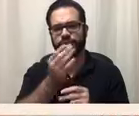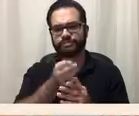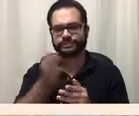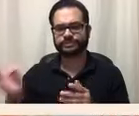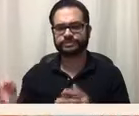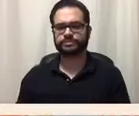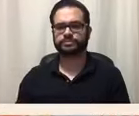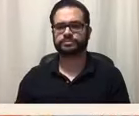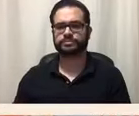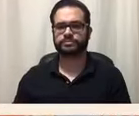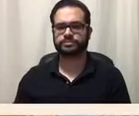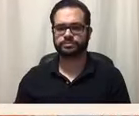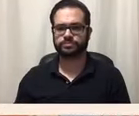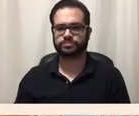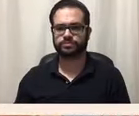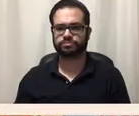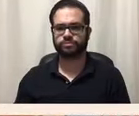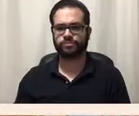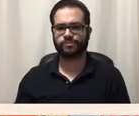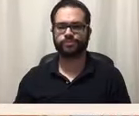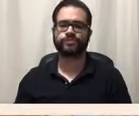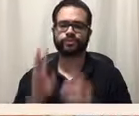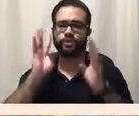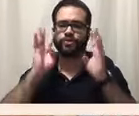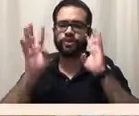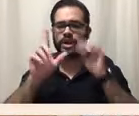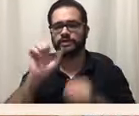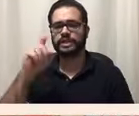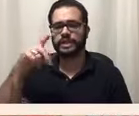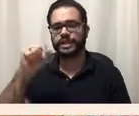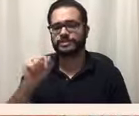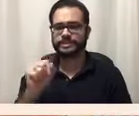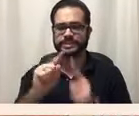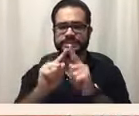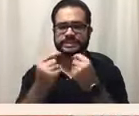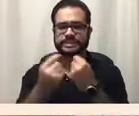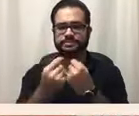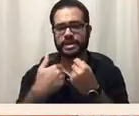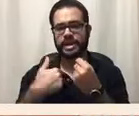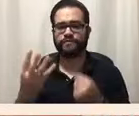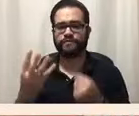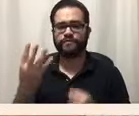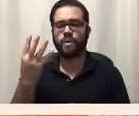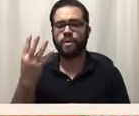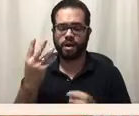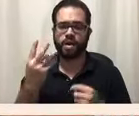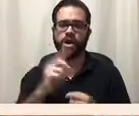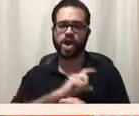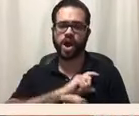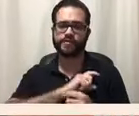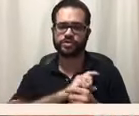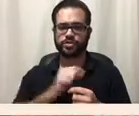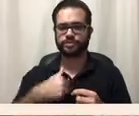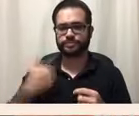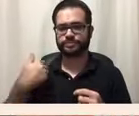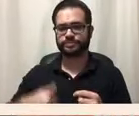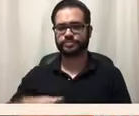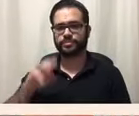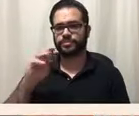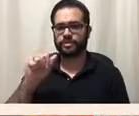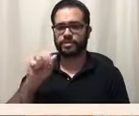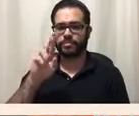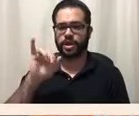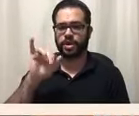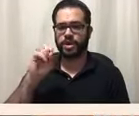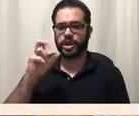The Creative Leaps team is comprised of 4 officers. My name is Marian. I